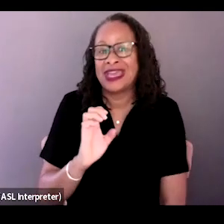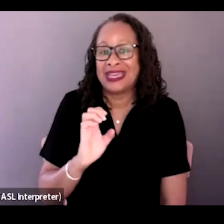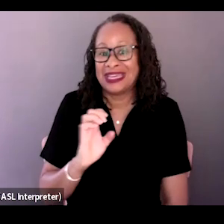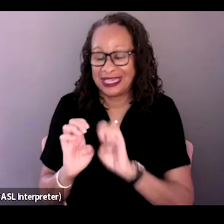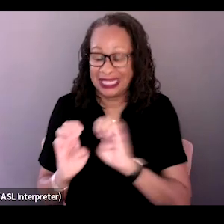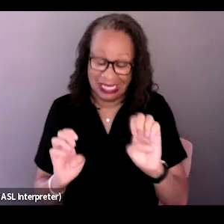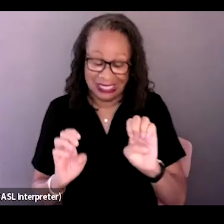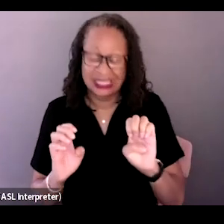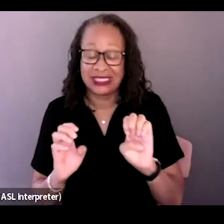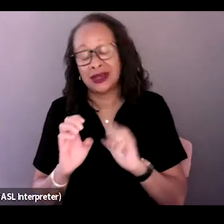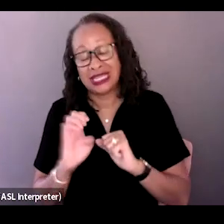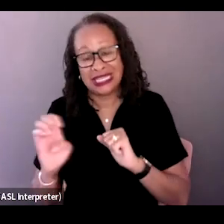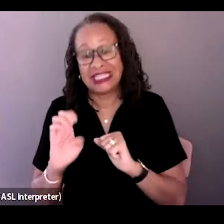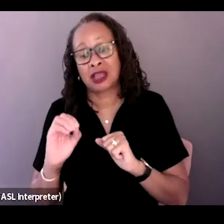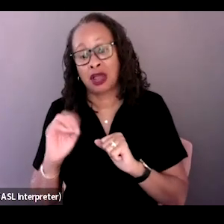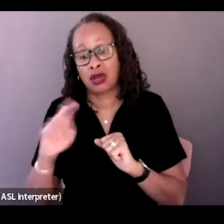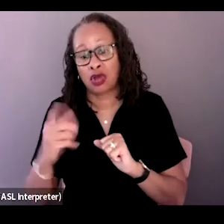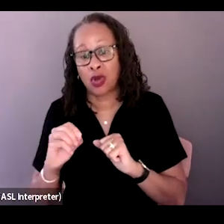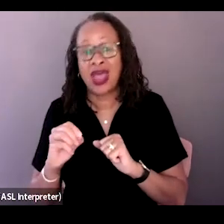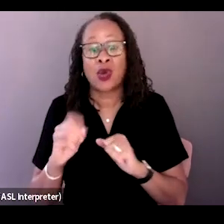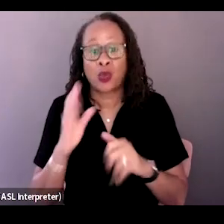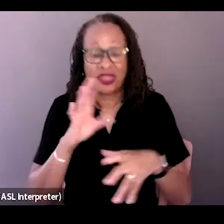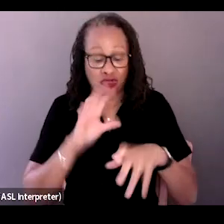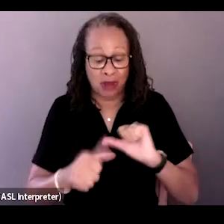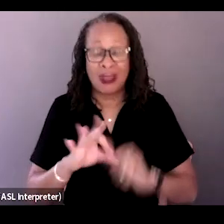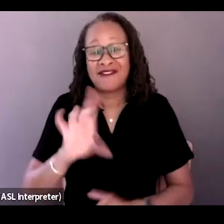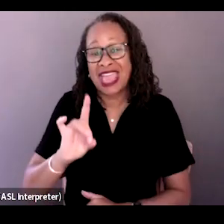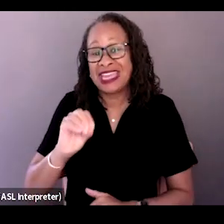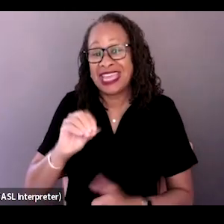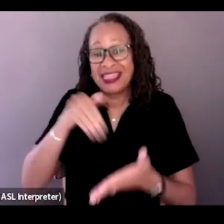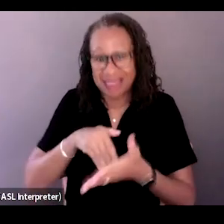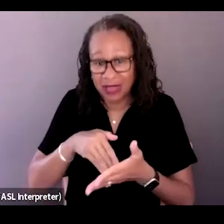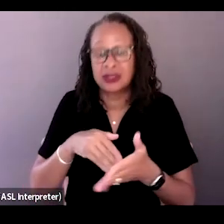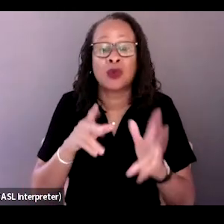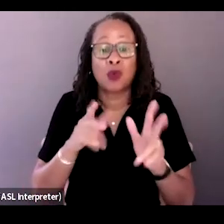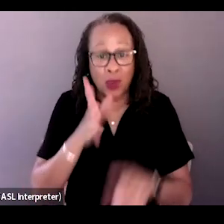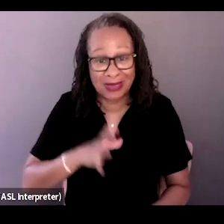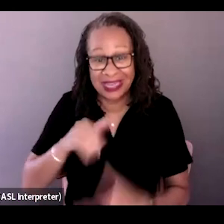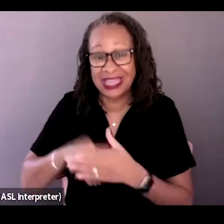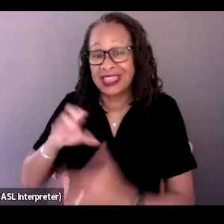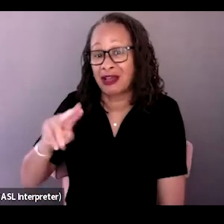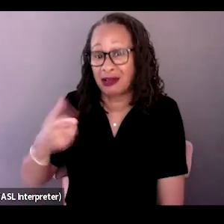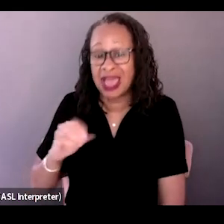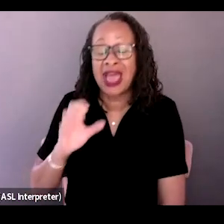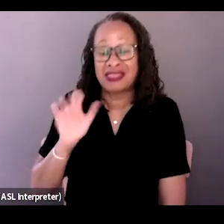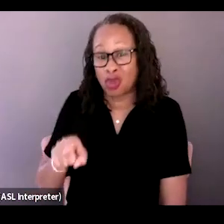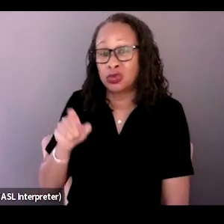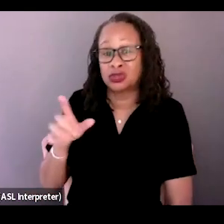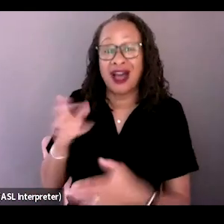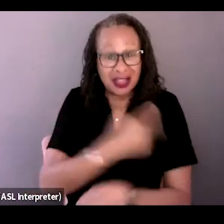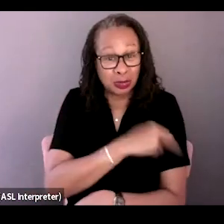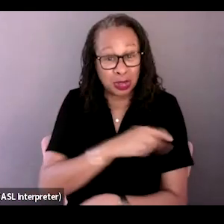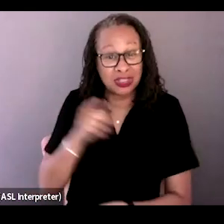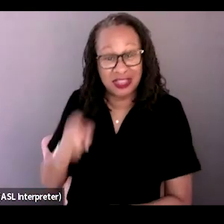the number at the end of the film is 80,000 plus women that Dennis Mukwege in Panzi hospital has treated. These are the amount